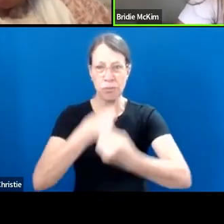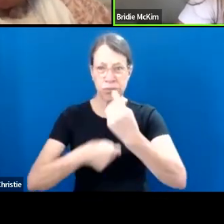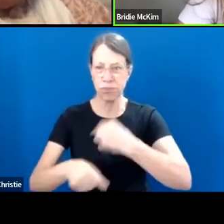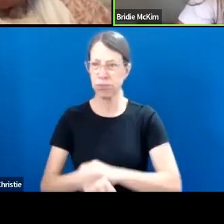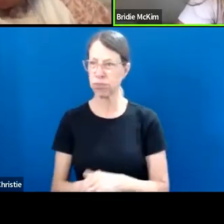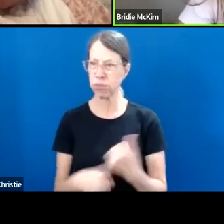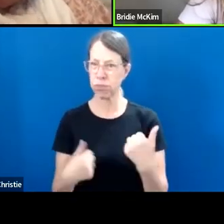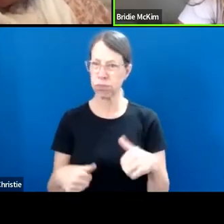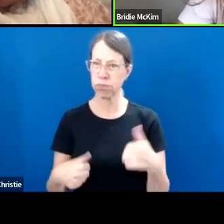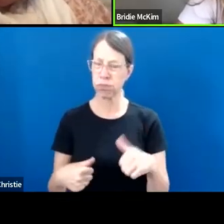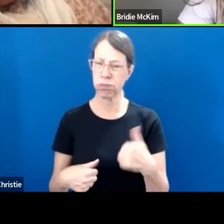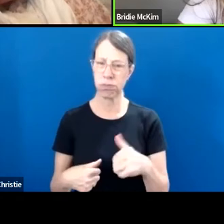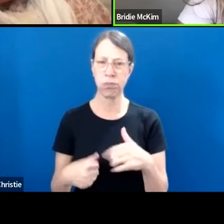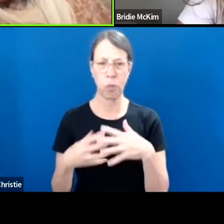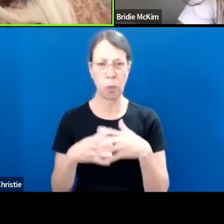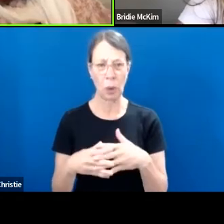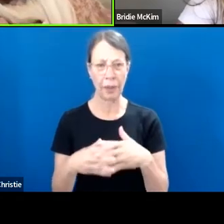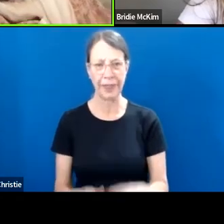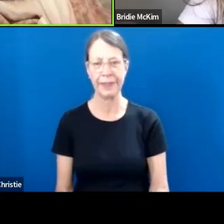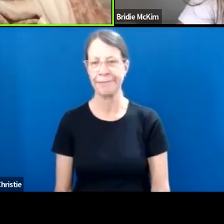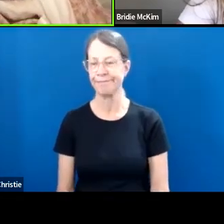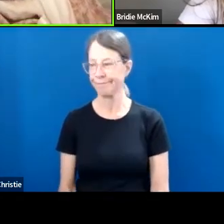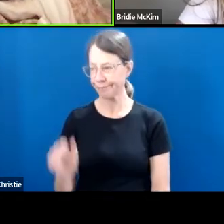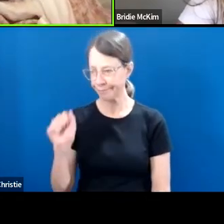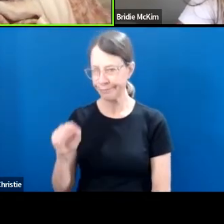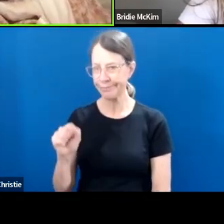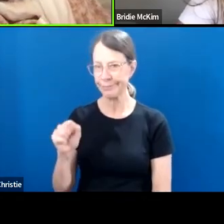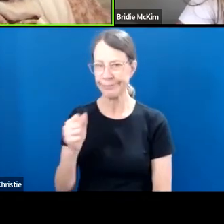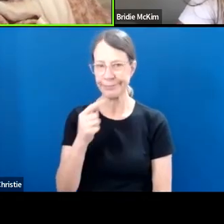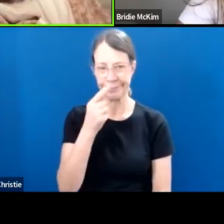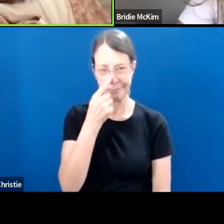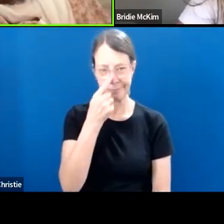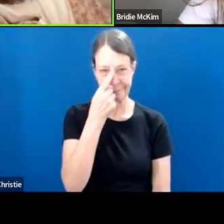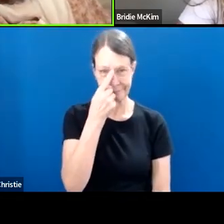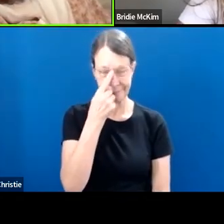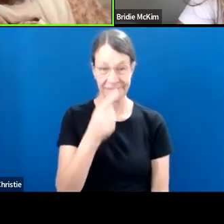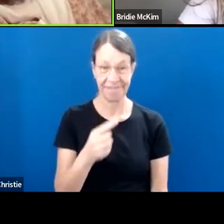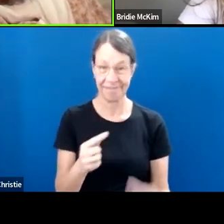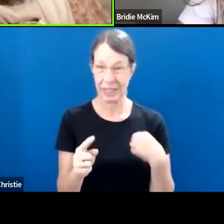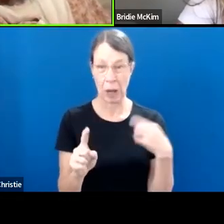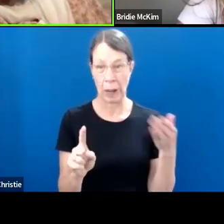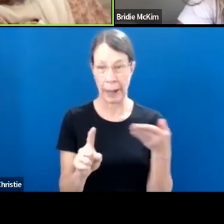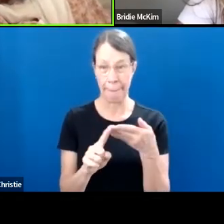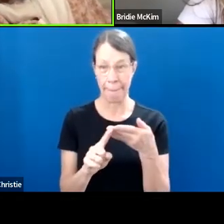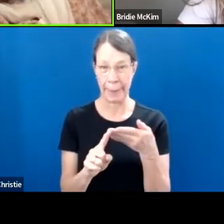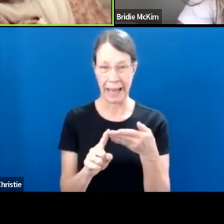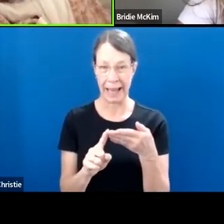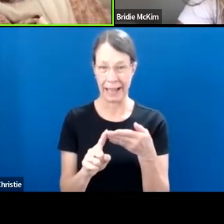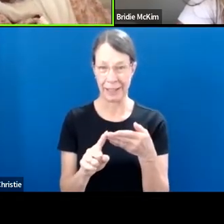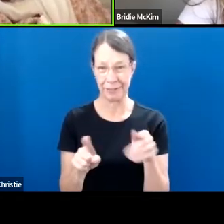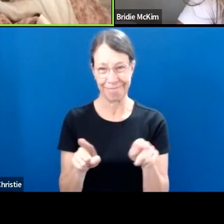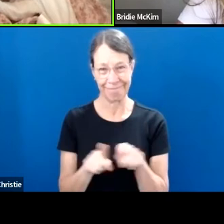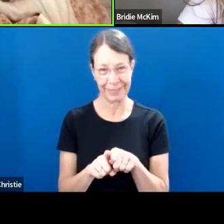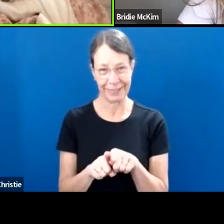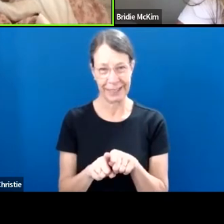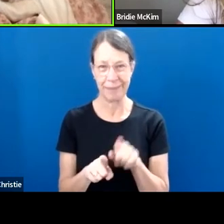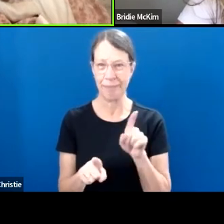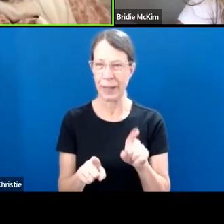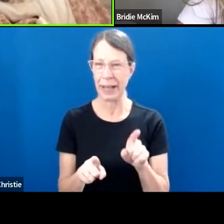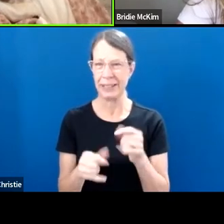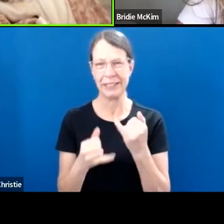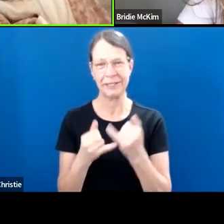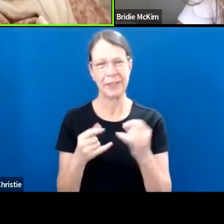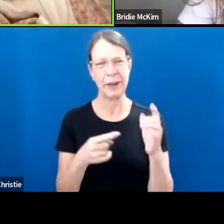useful? Yeah, again, I keep coming back to this, but it's about being open